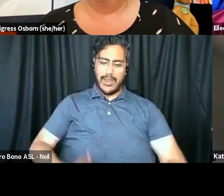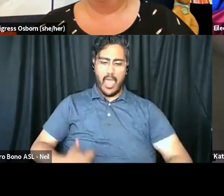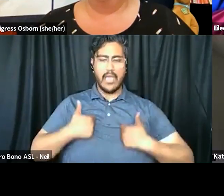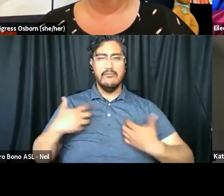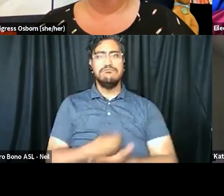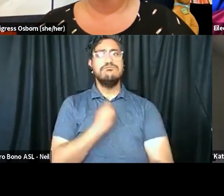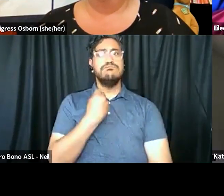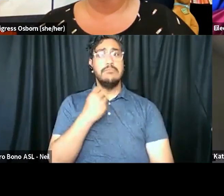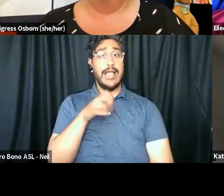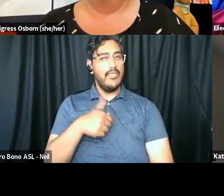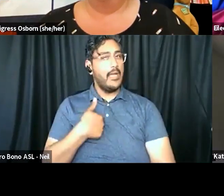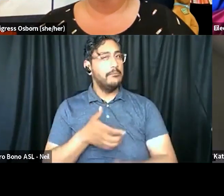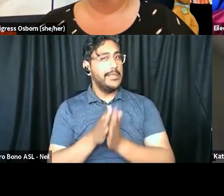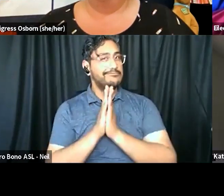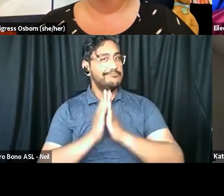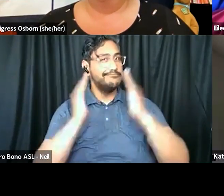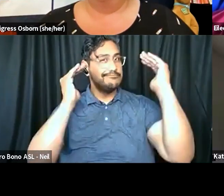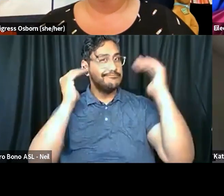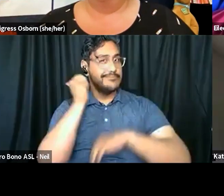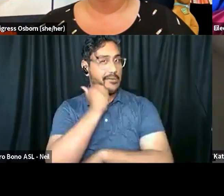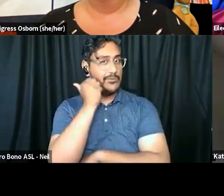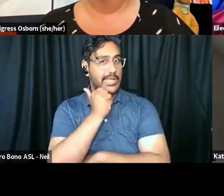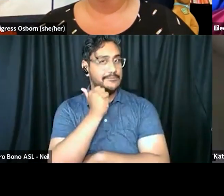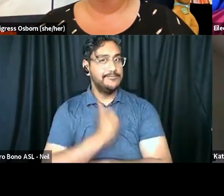my prayer every day.